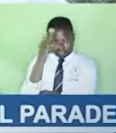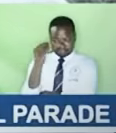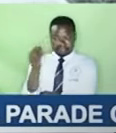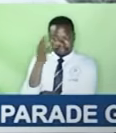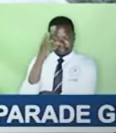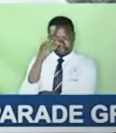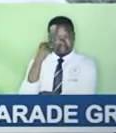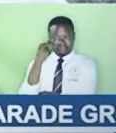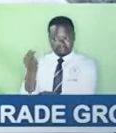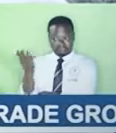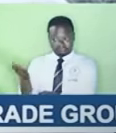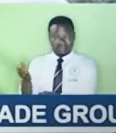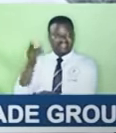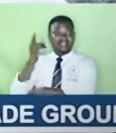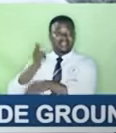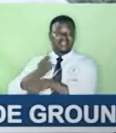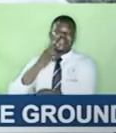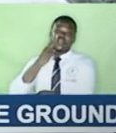He smokes.